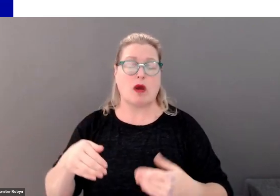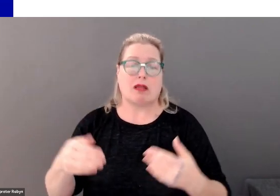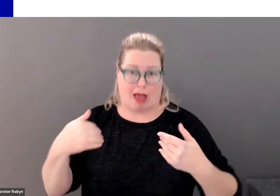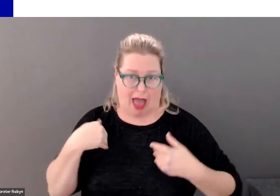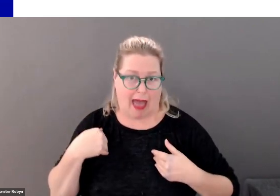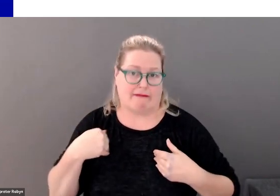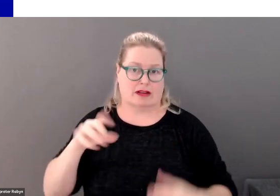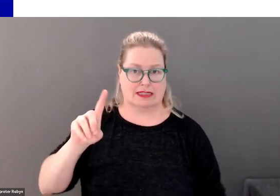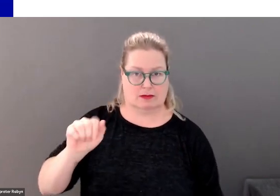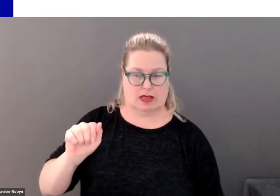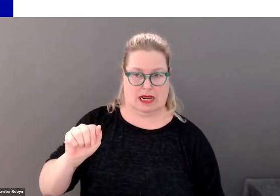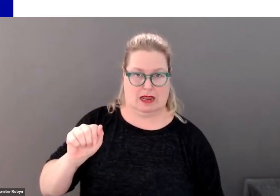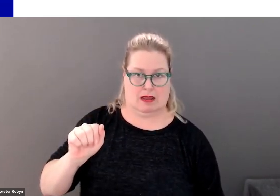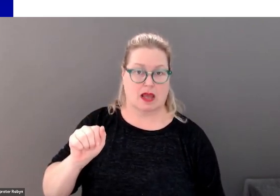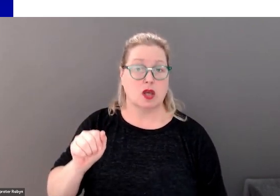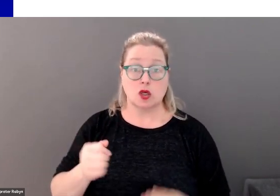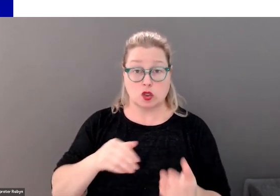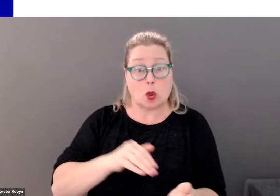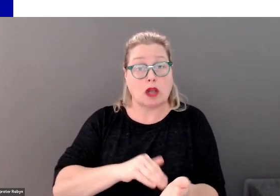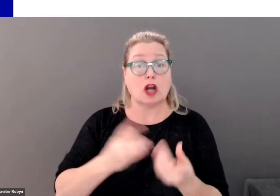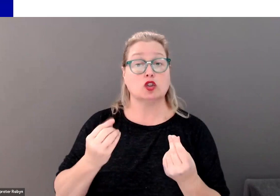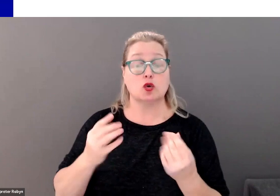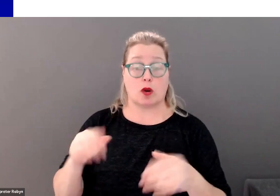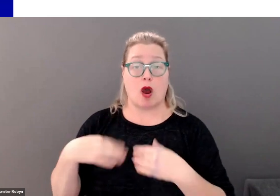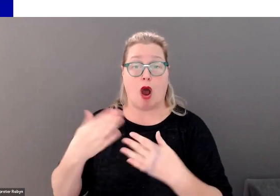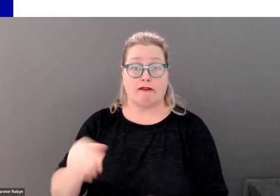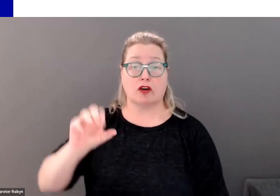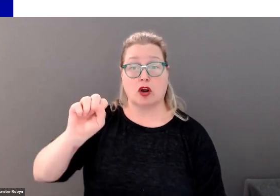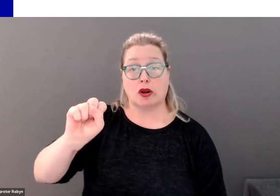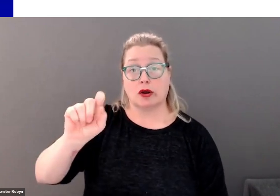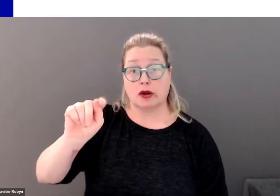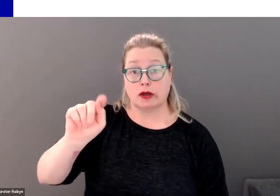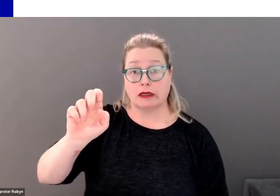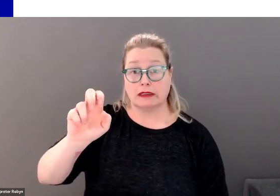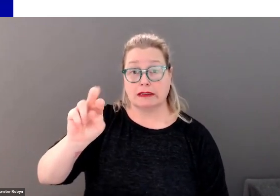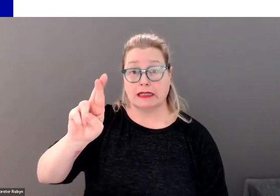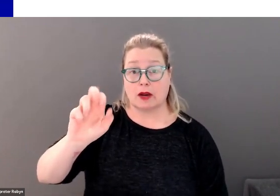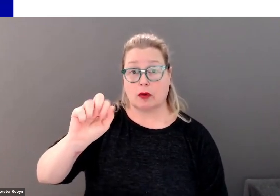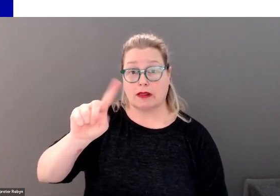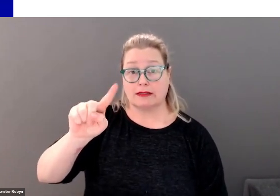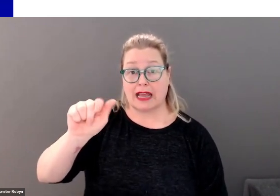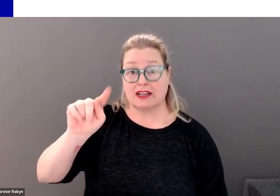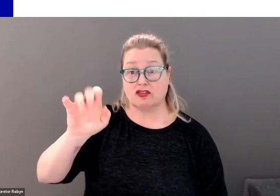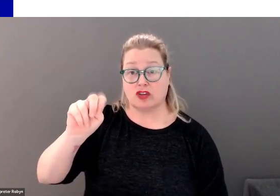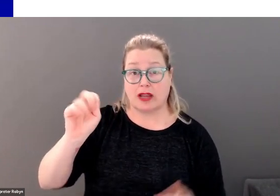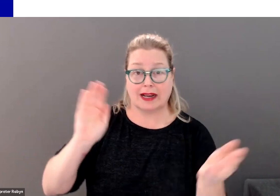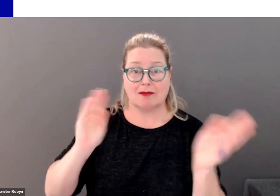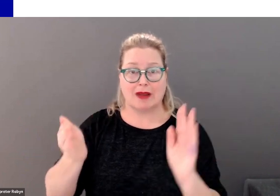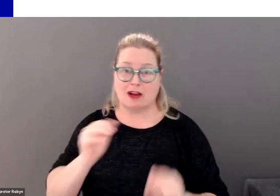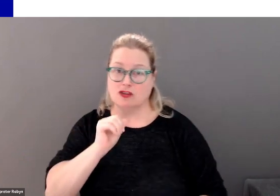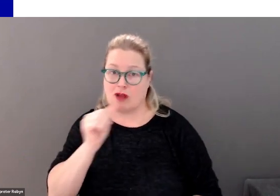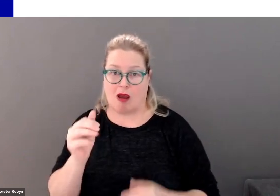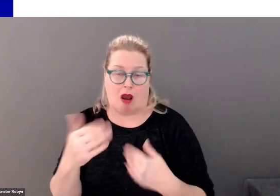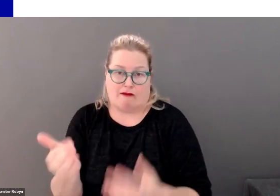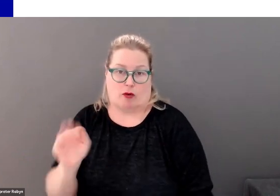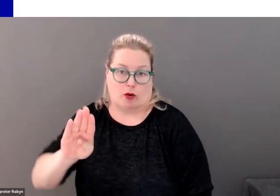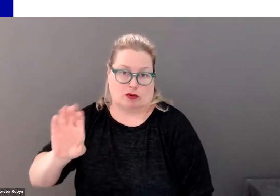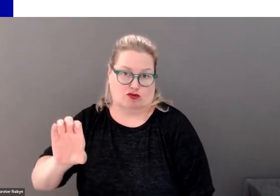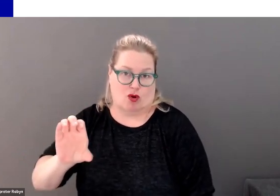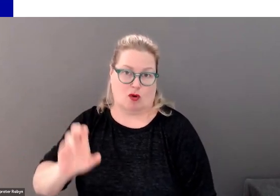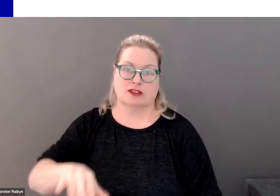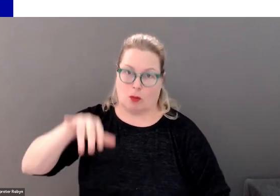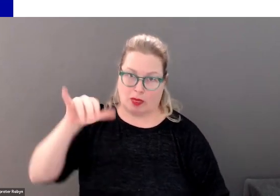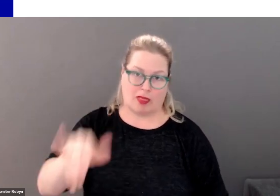to the woman when they would typically offer a prescription for contraception. That type of conduct would be prohibited under this